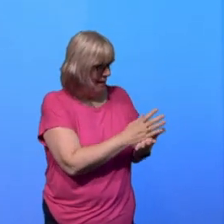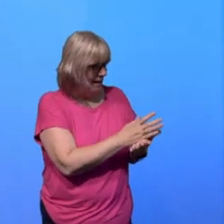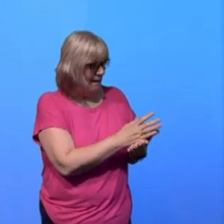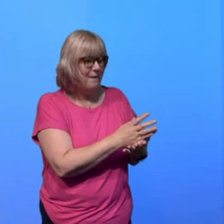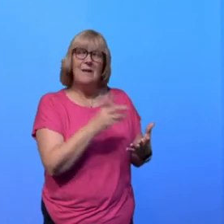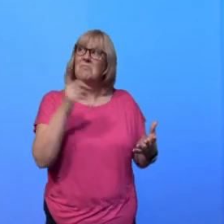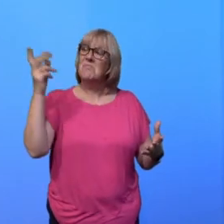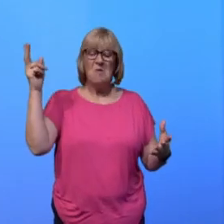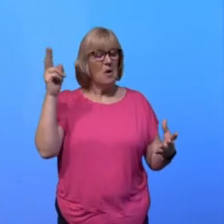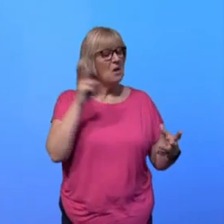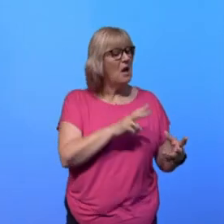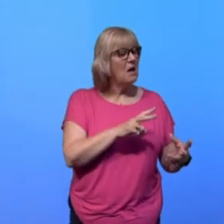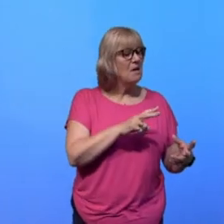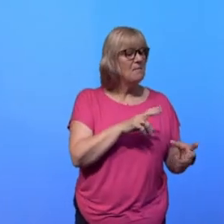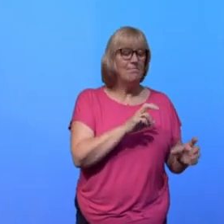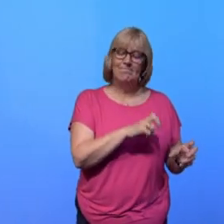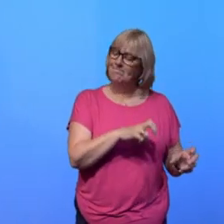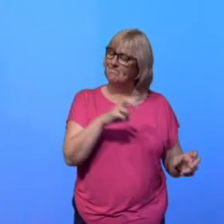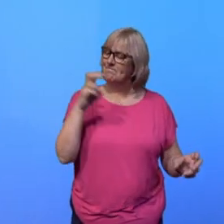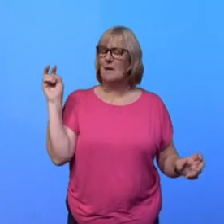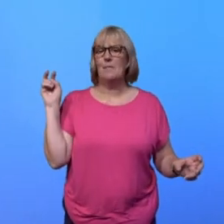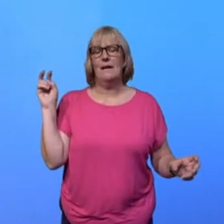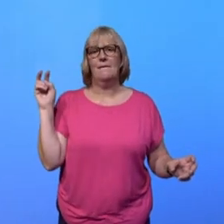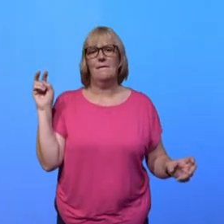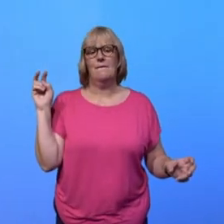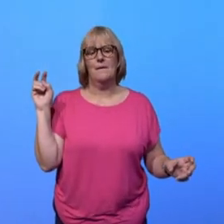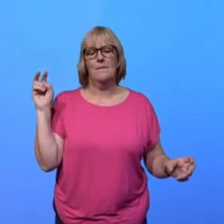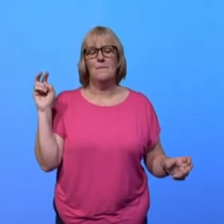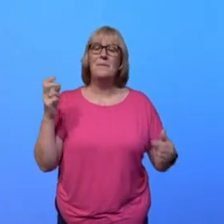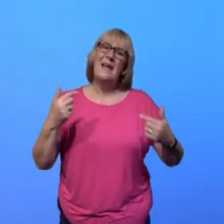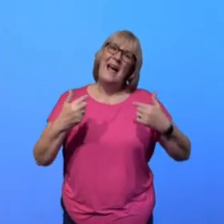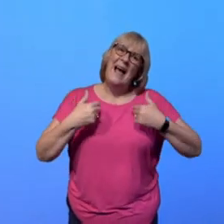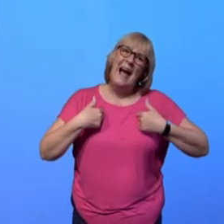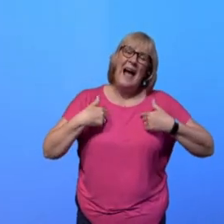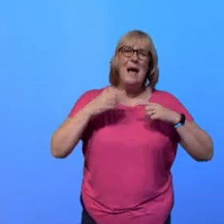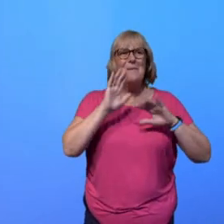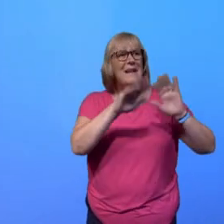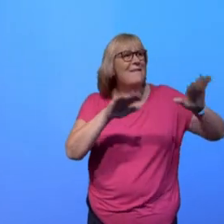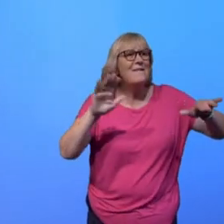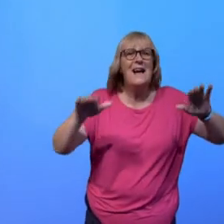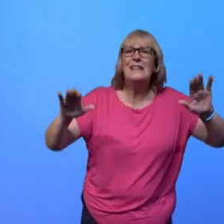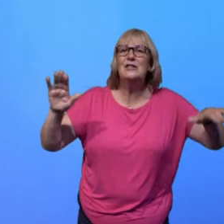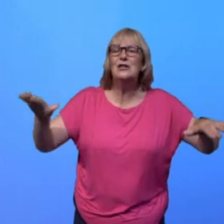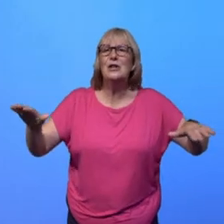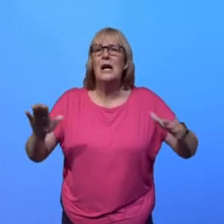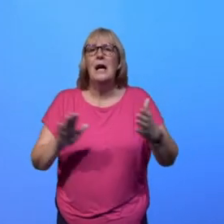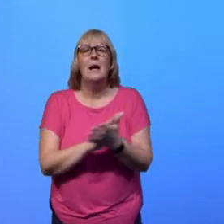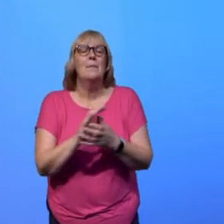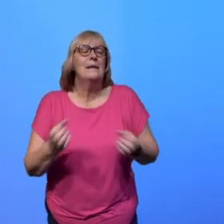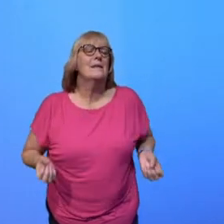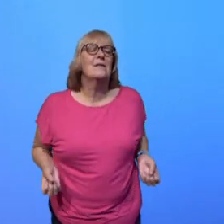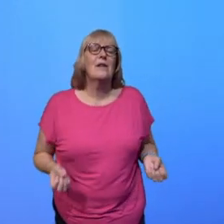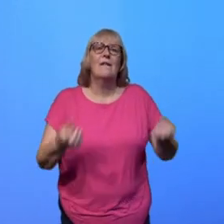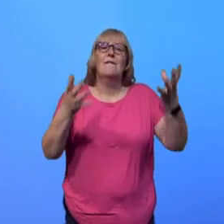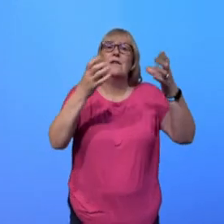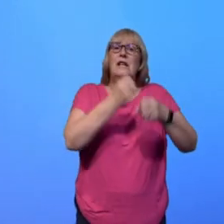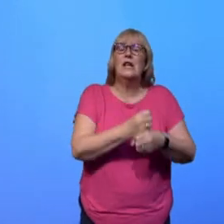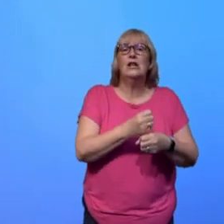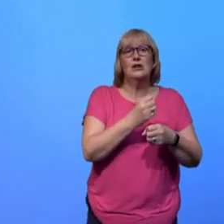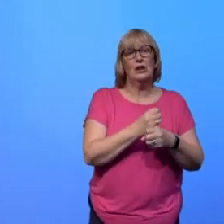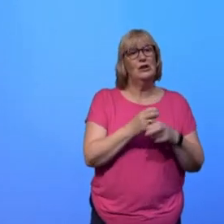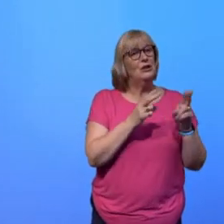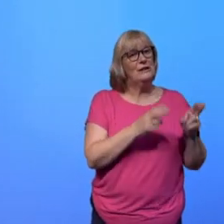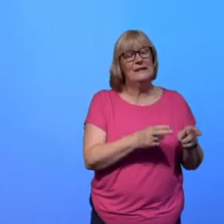just leaves. And again, the agony of this, I'm an evangelist, is that liberal churches die. They just die because the